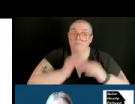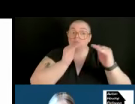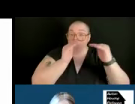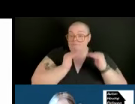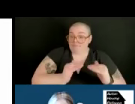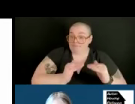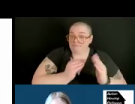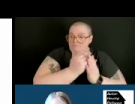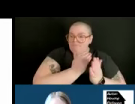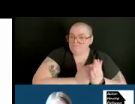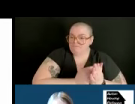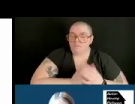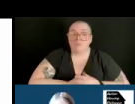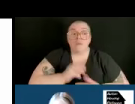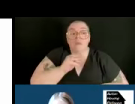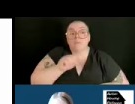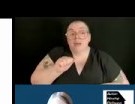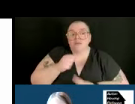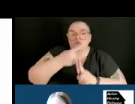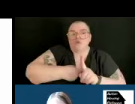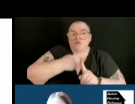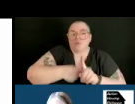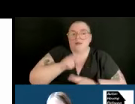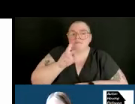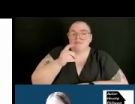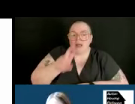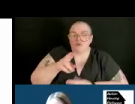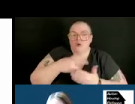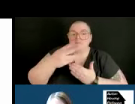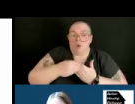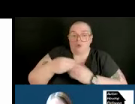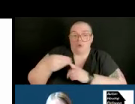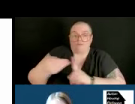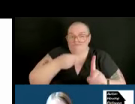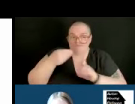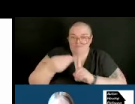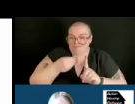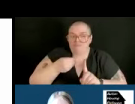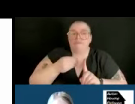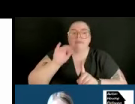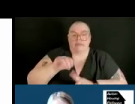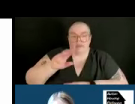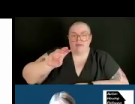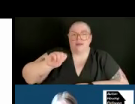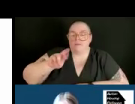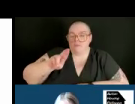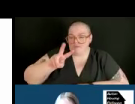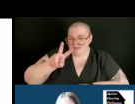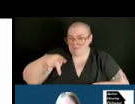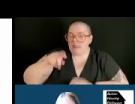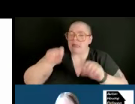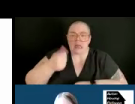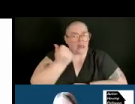Next, there's the Massachusetts Rental Voucher Program portable voucher, which can also be used anywhere in the state, and